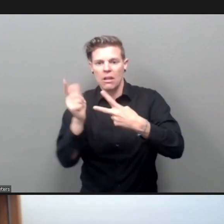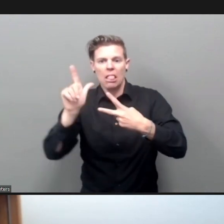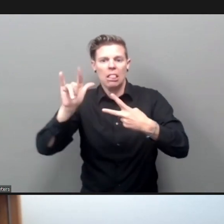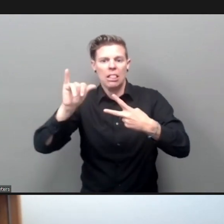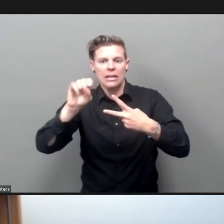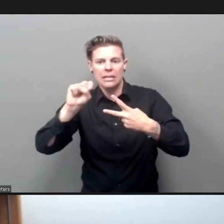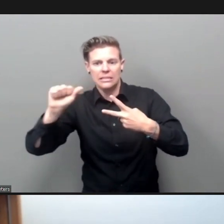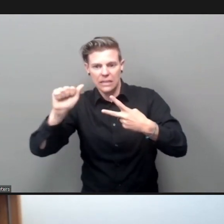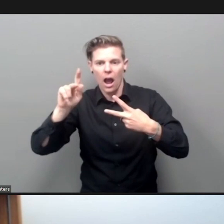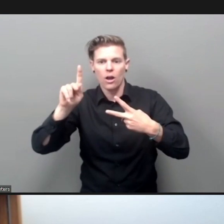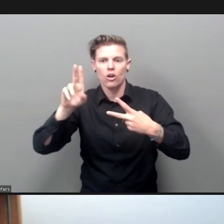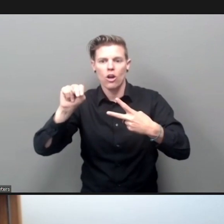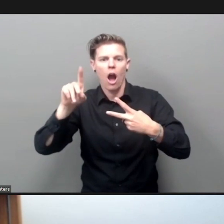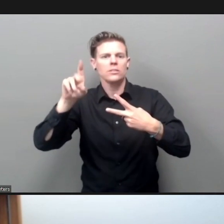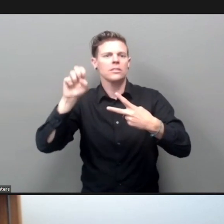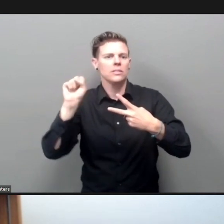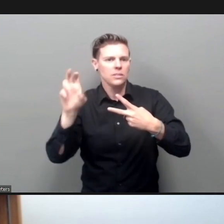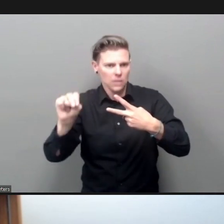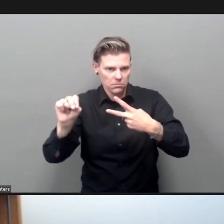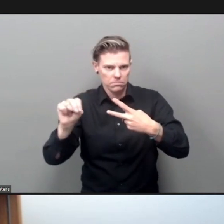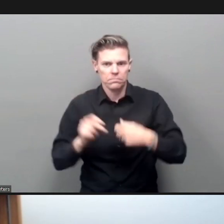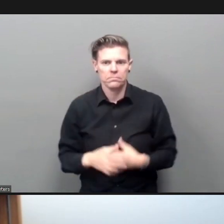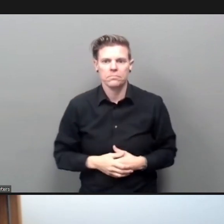Dan, you are unmuted.